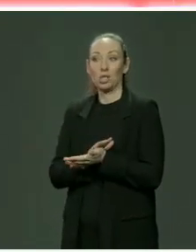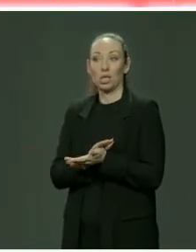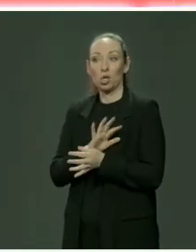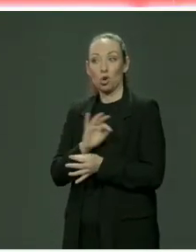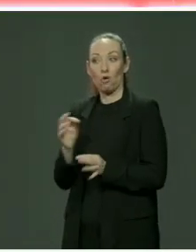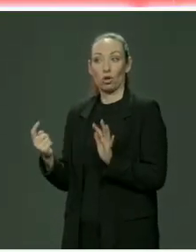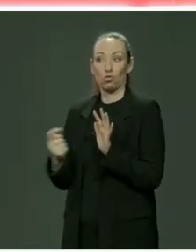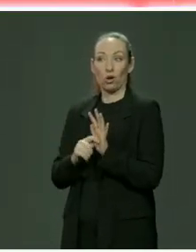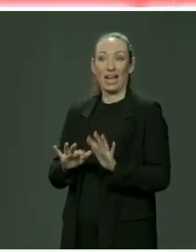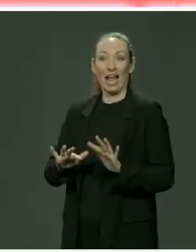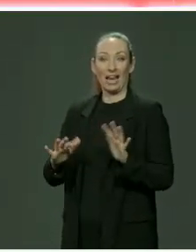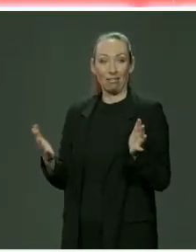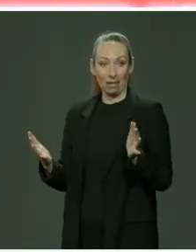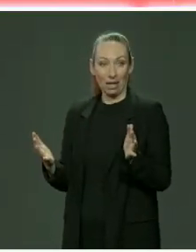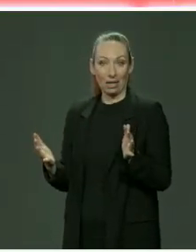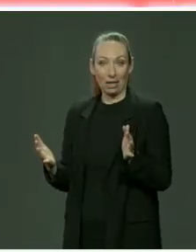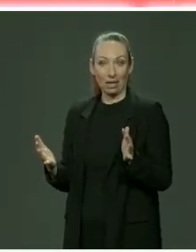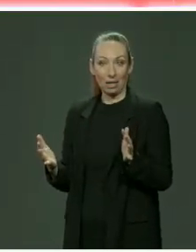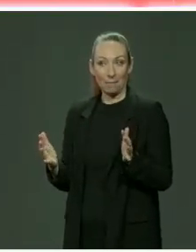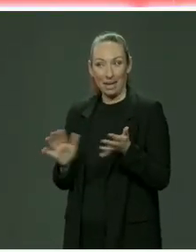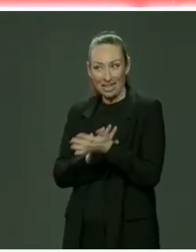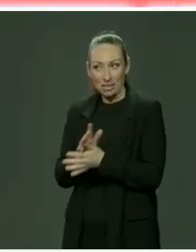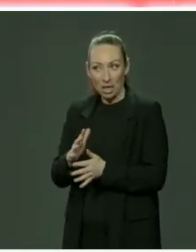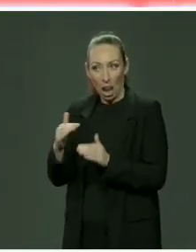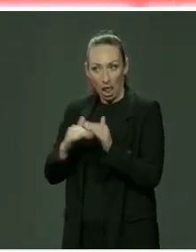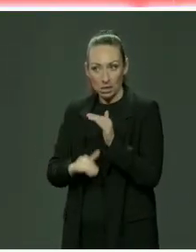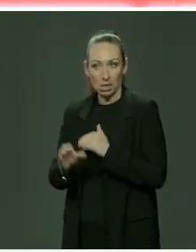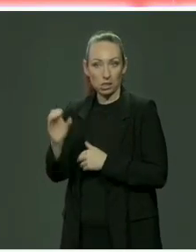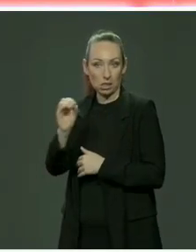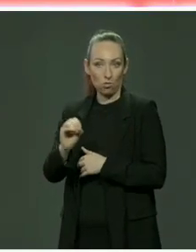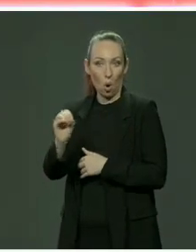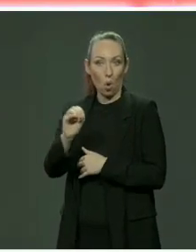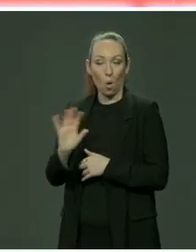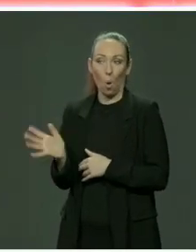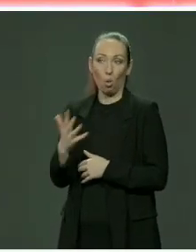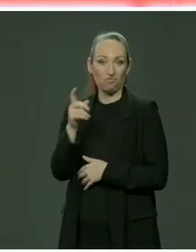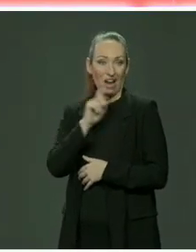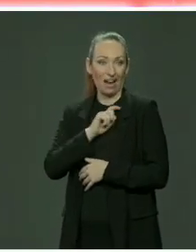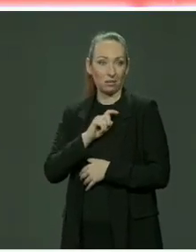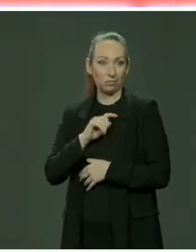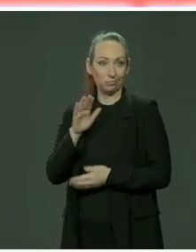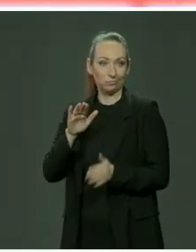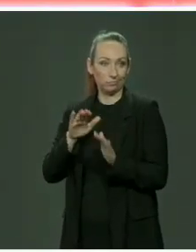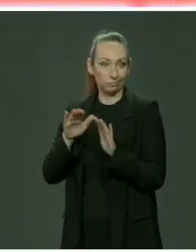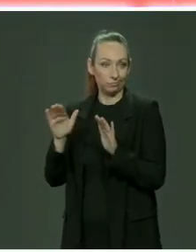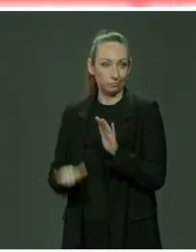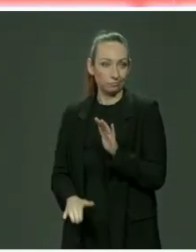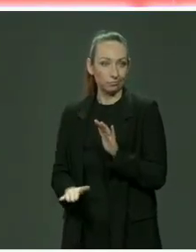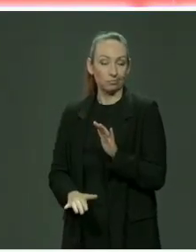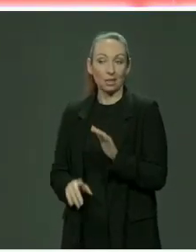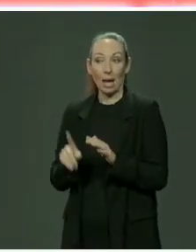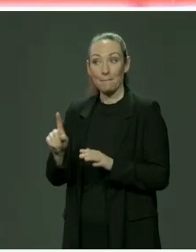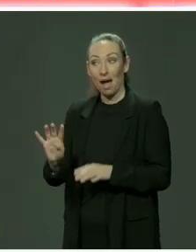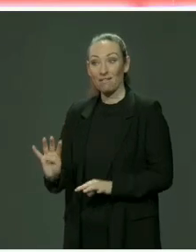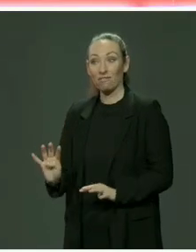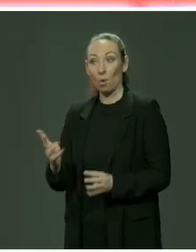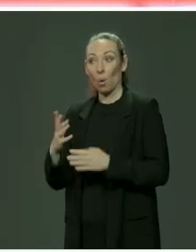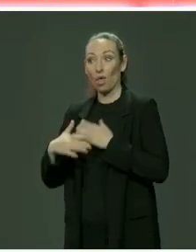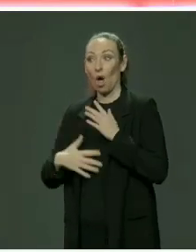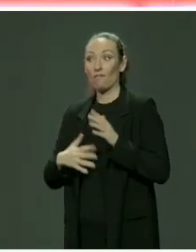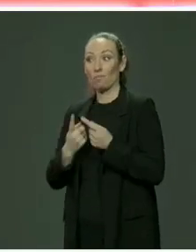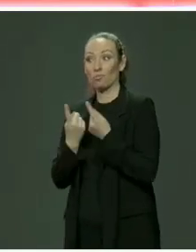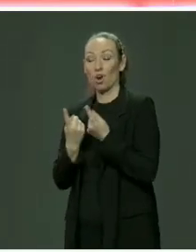at all, and these are all in the red, while the 4th for product data privacy is green,